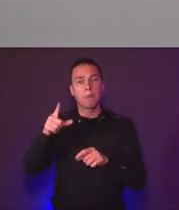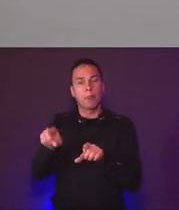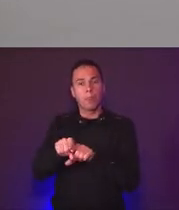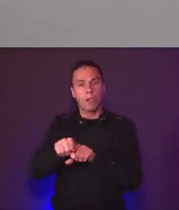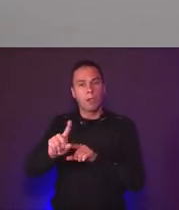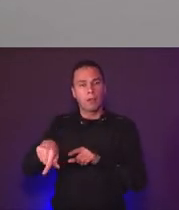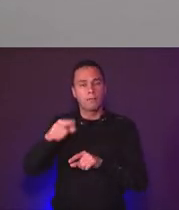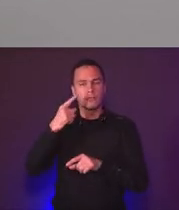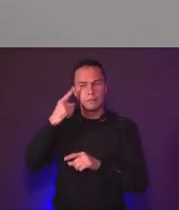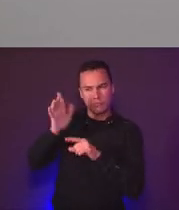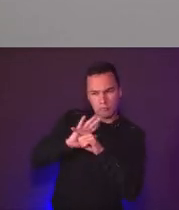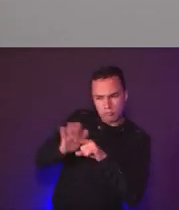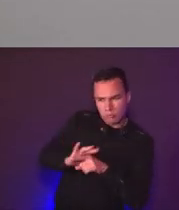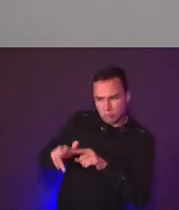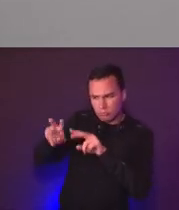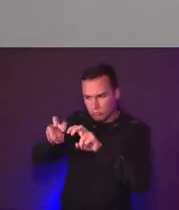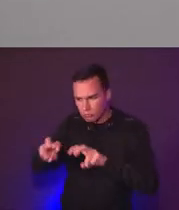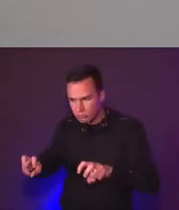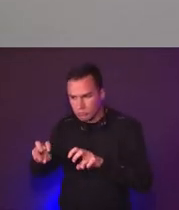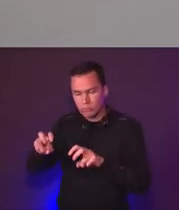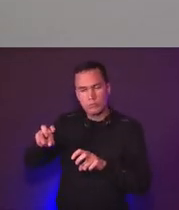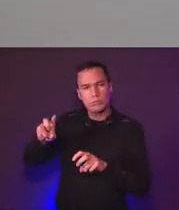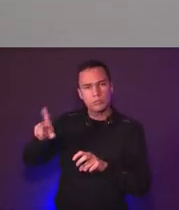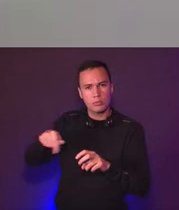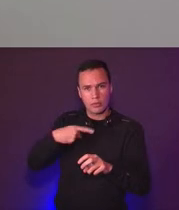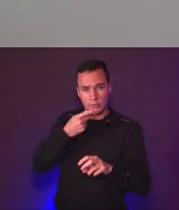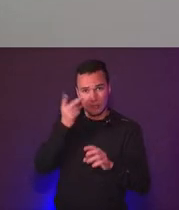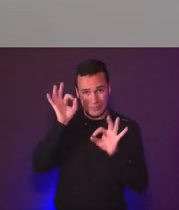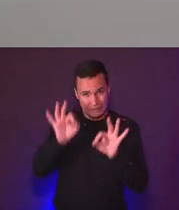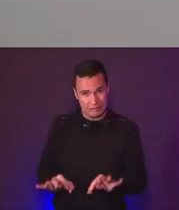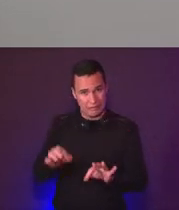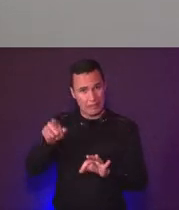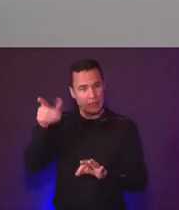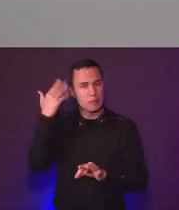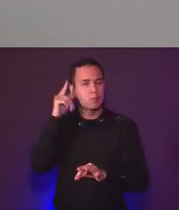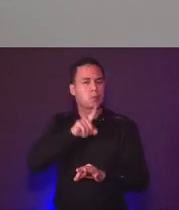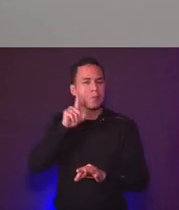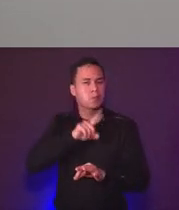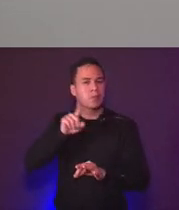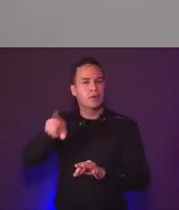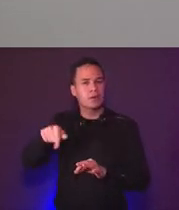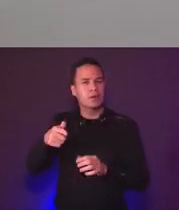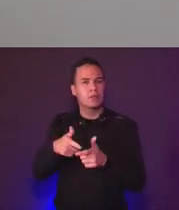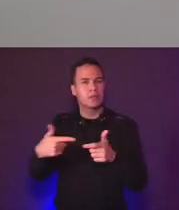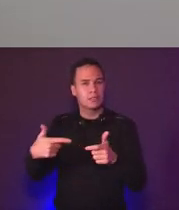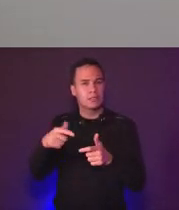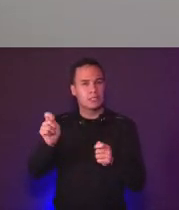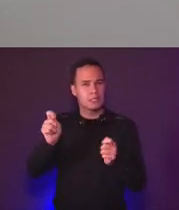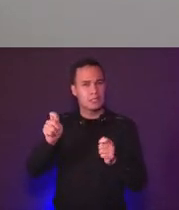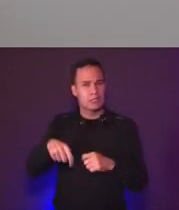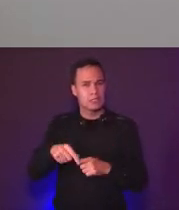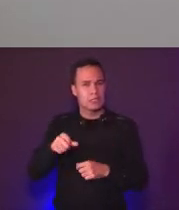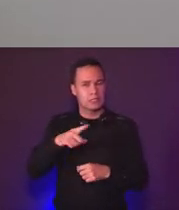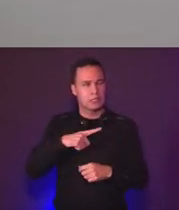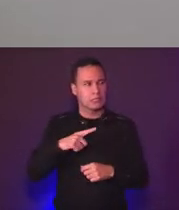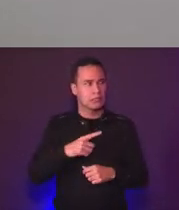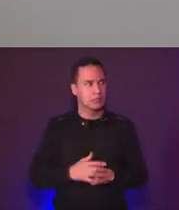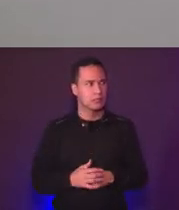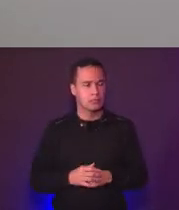serious investigations to fun, because, you know, USA Today was as much about pop culture as Big J